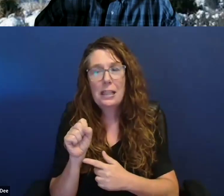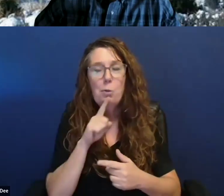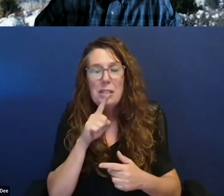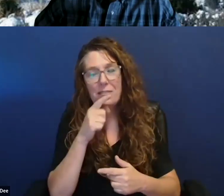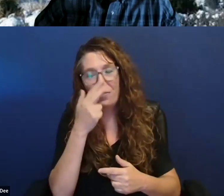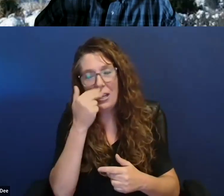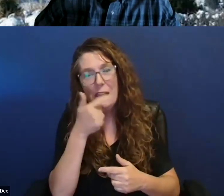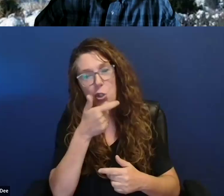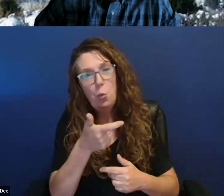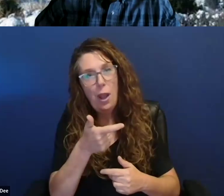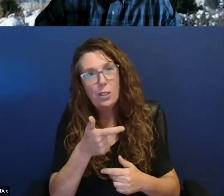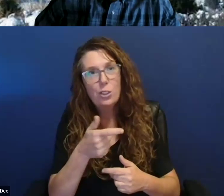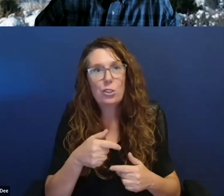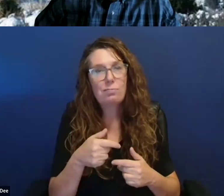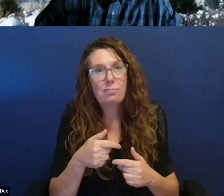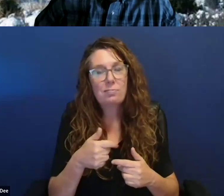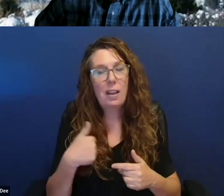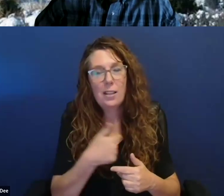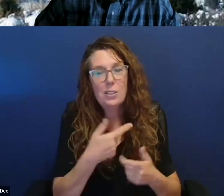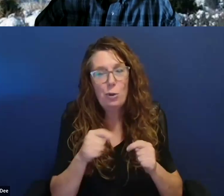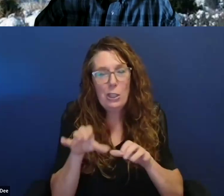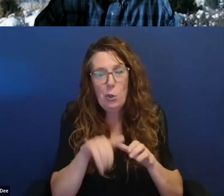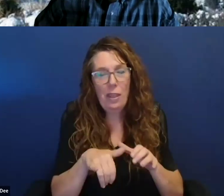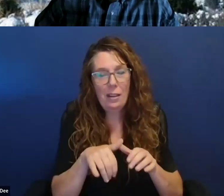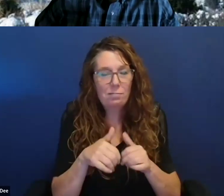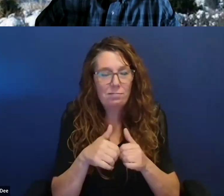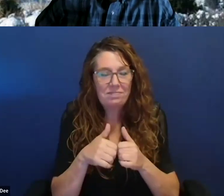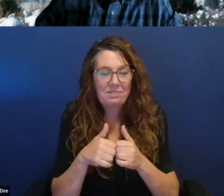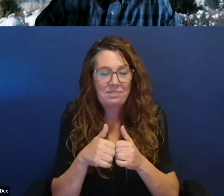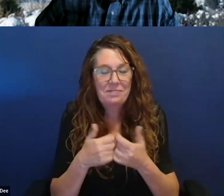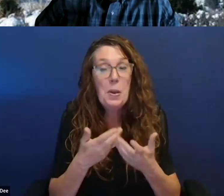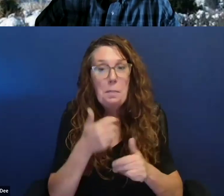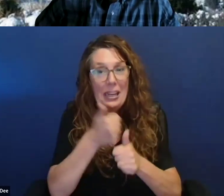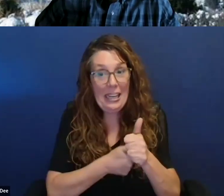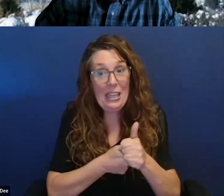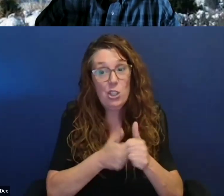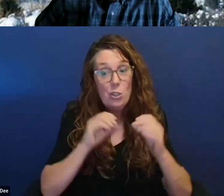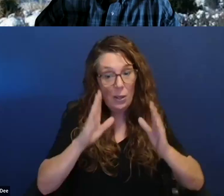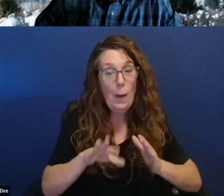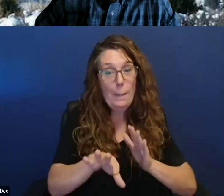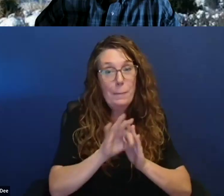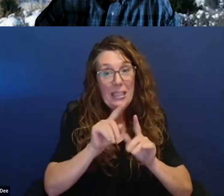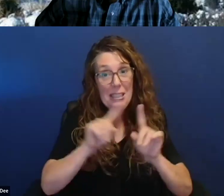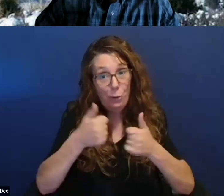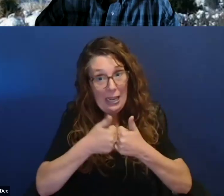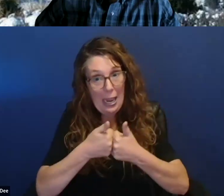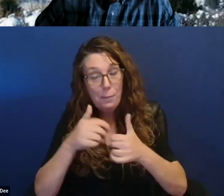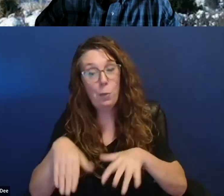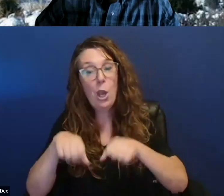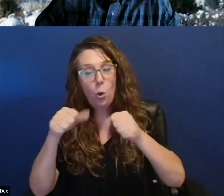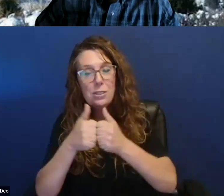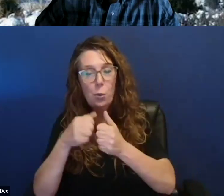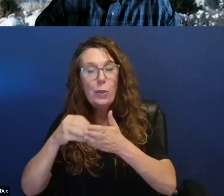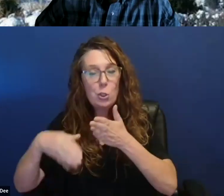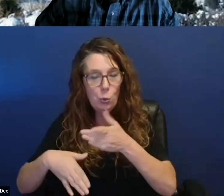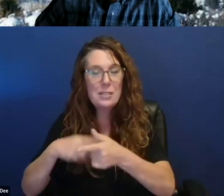rear ends, hands down, united. But each faculty picked a different reindeer game and then we hosted it with our